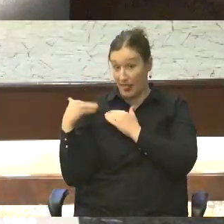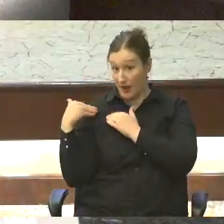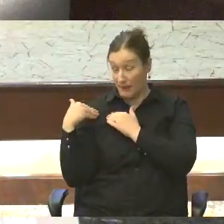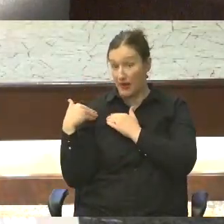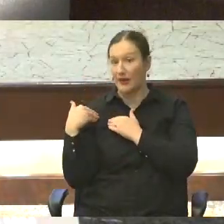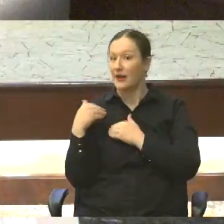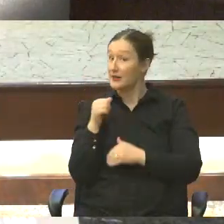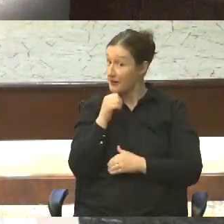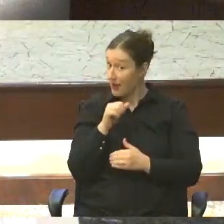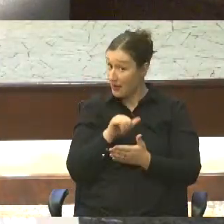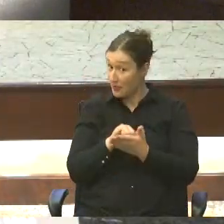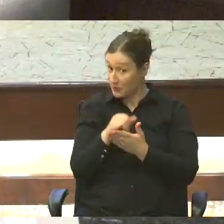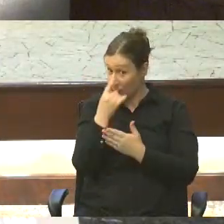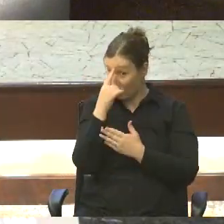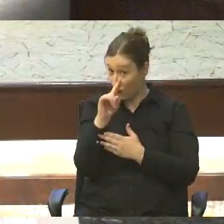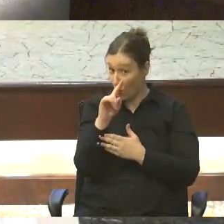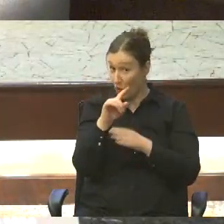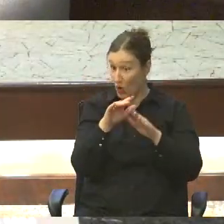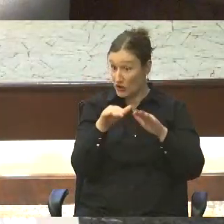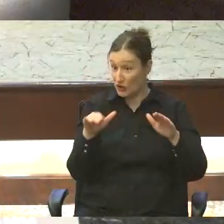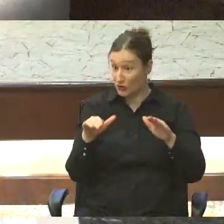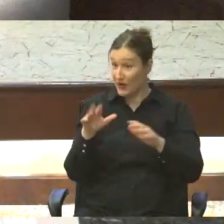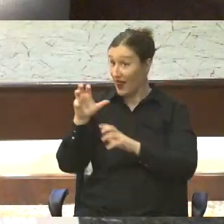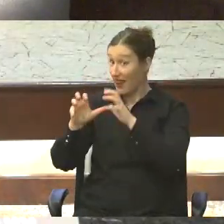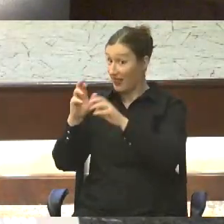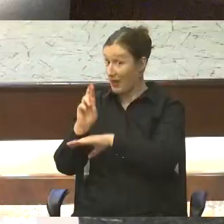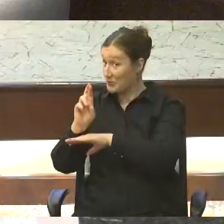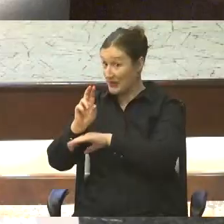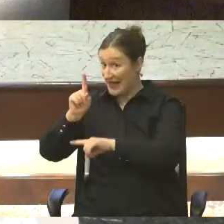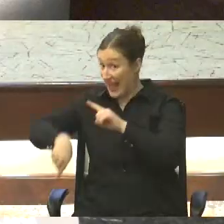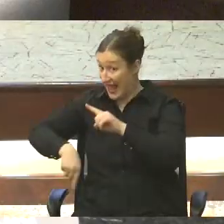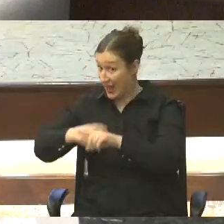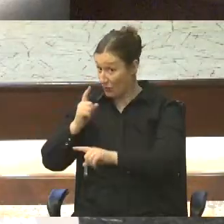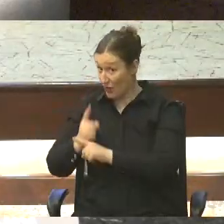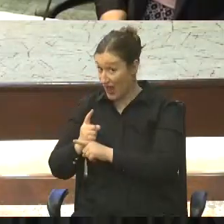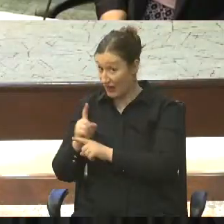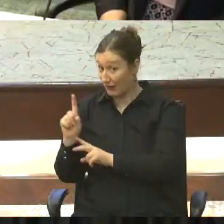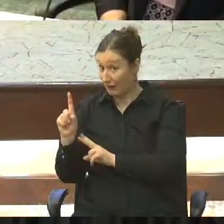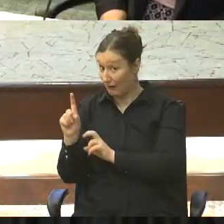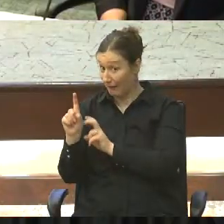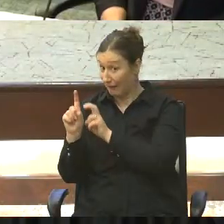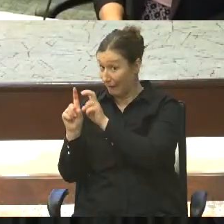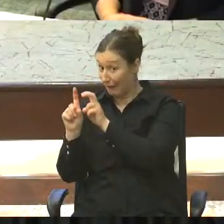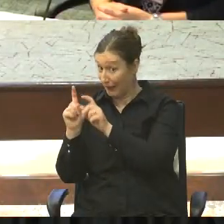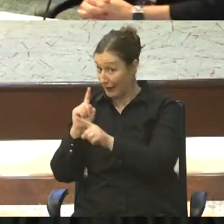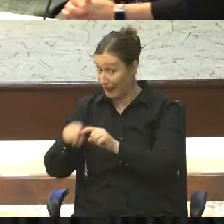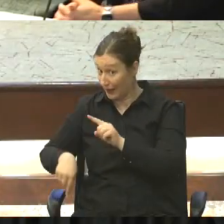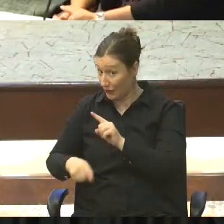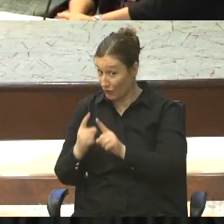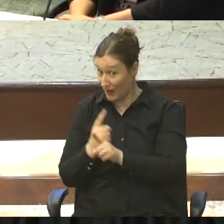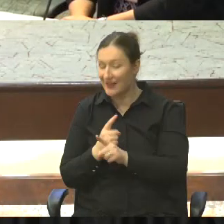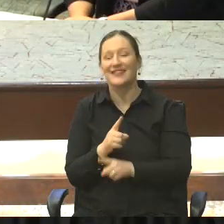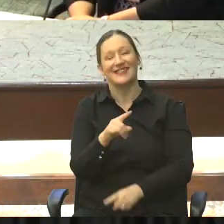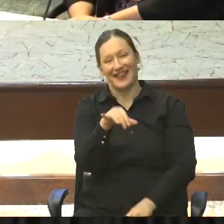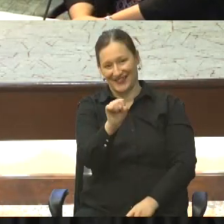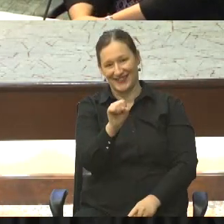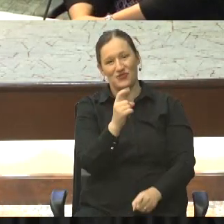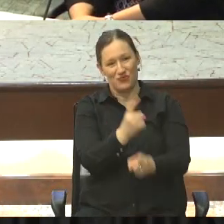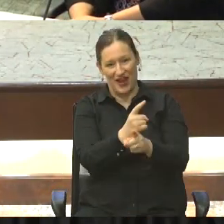impossible for children to scale the spaceship to the top, correct? Correct, and you see